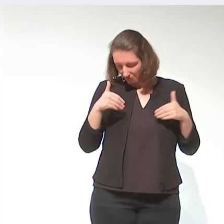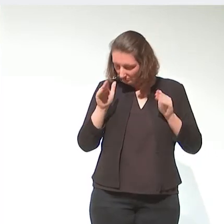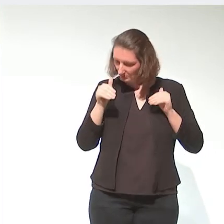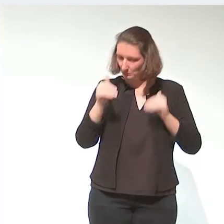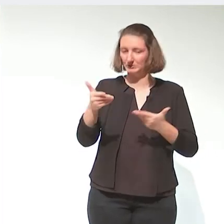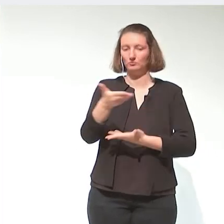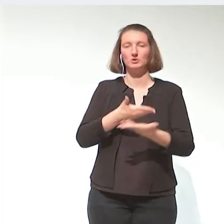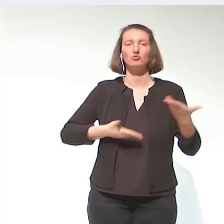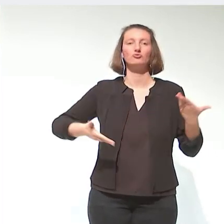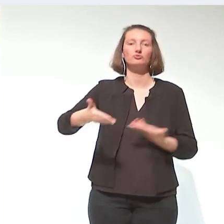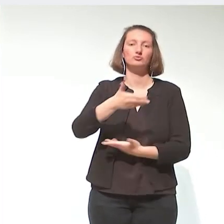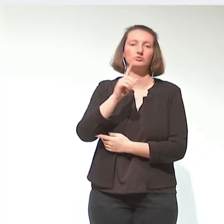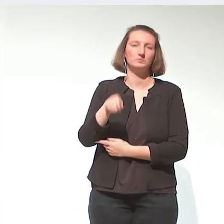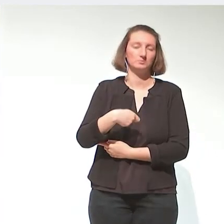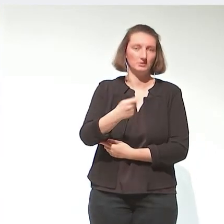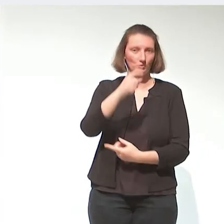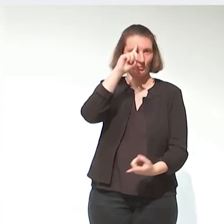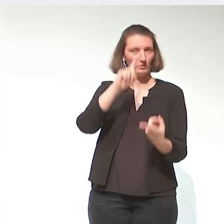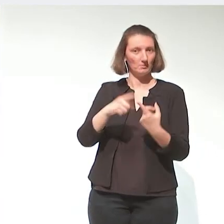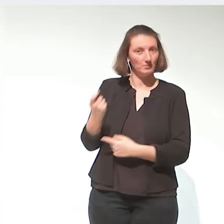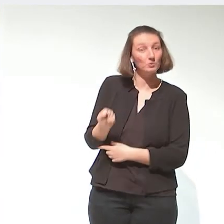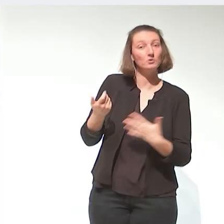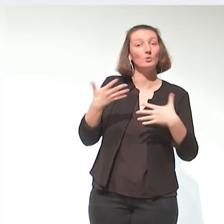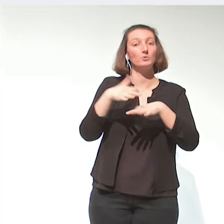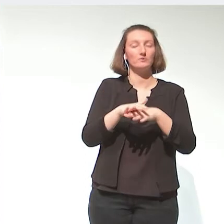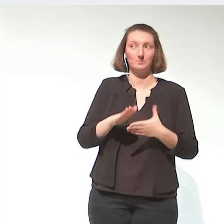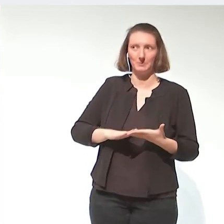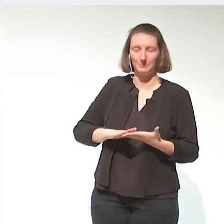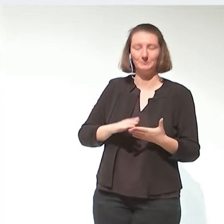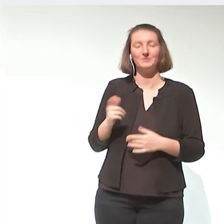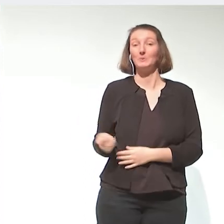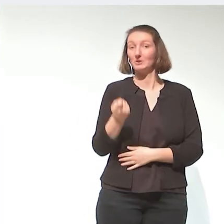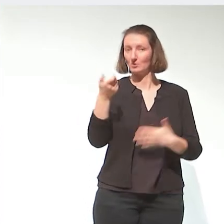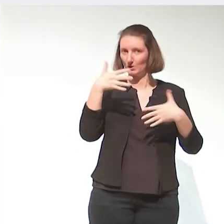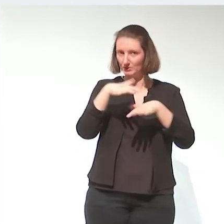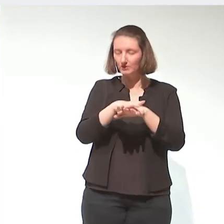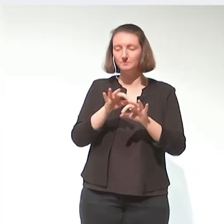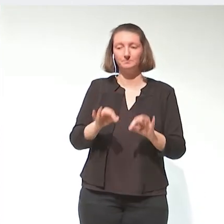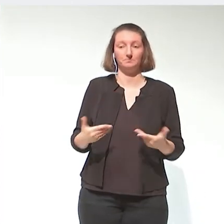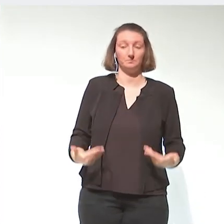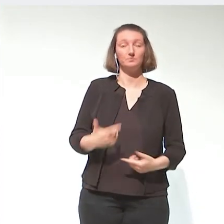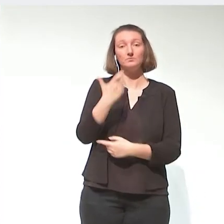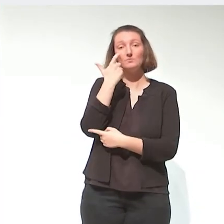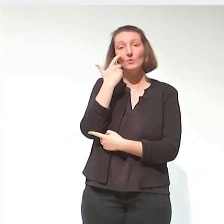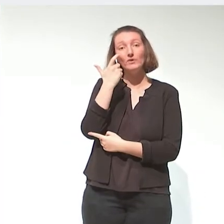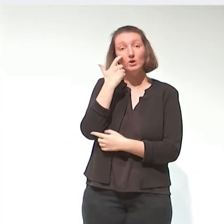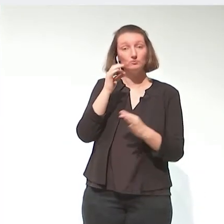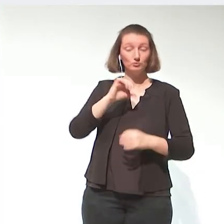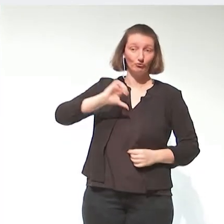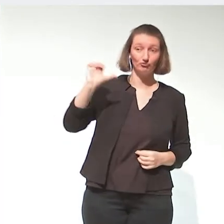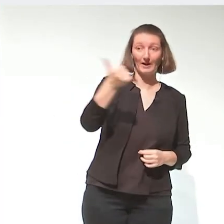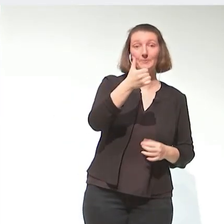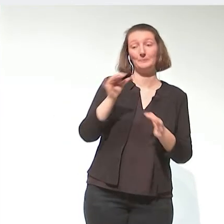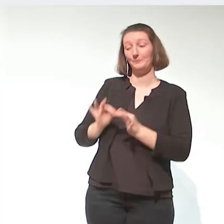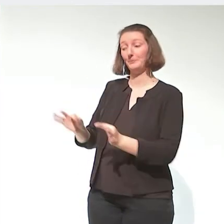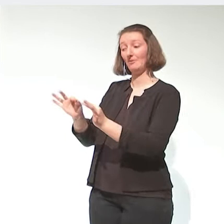must say, but we're going to continue this exchange about inclusive education, and we're going to